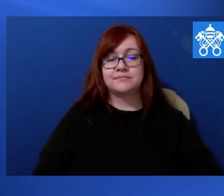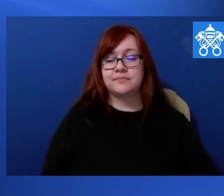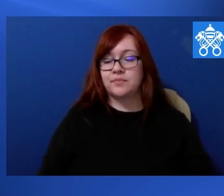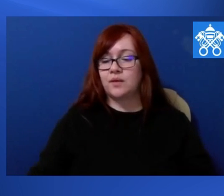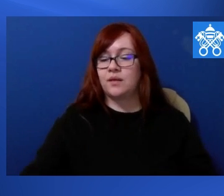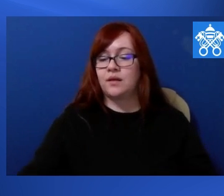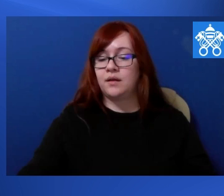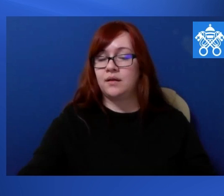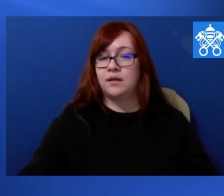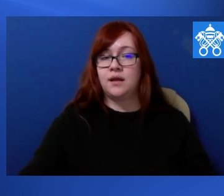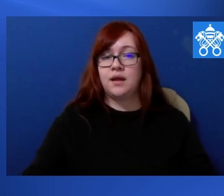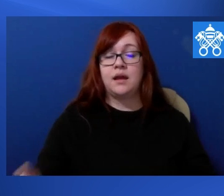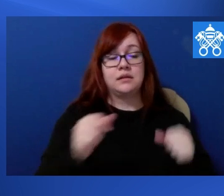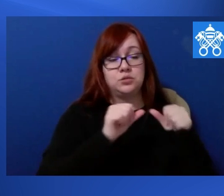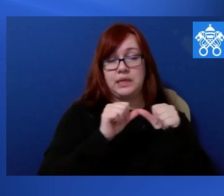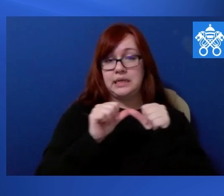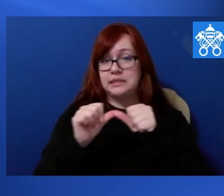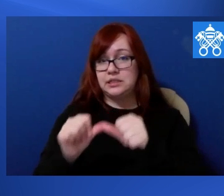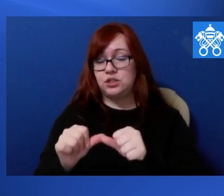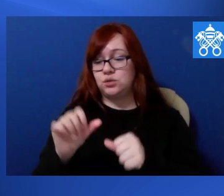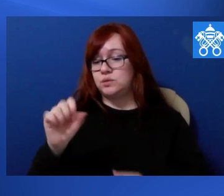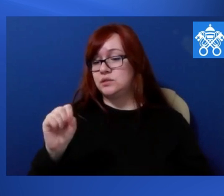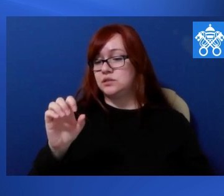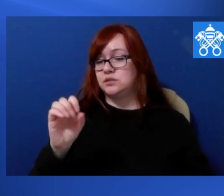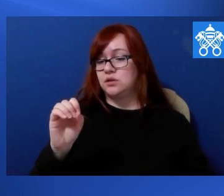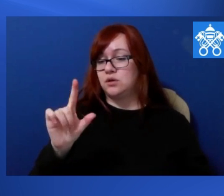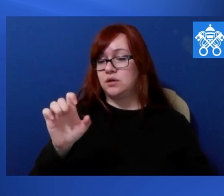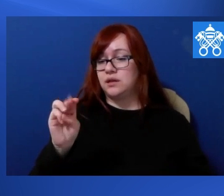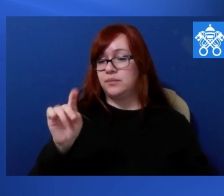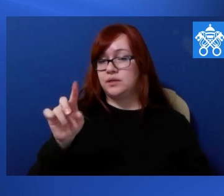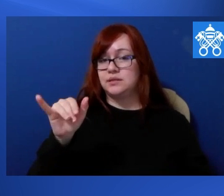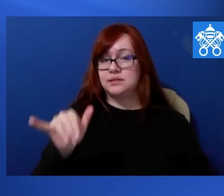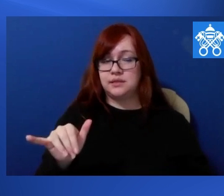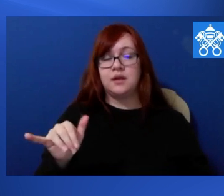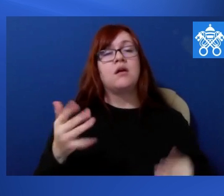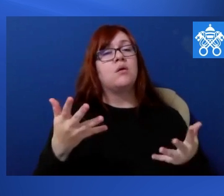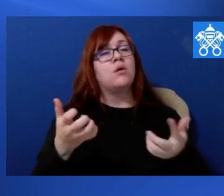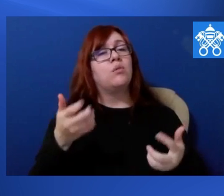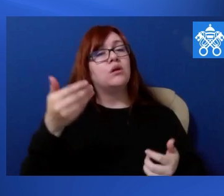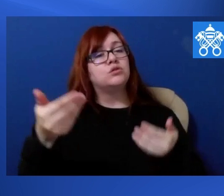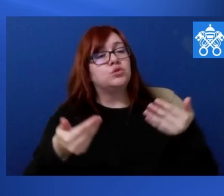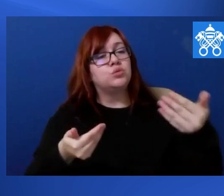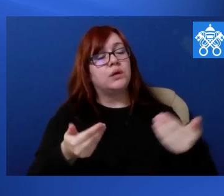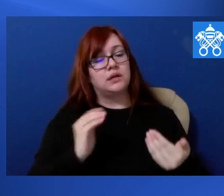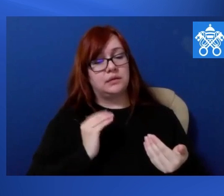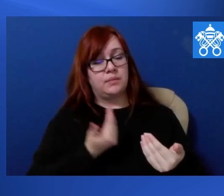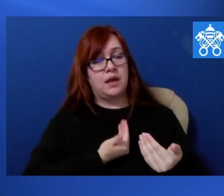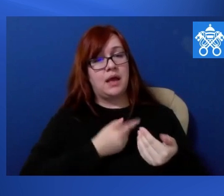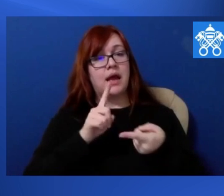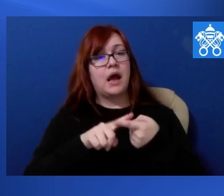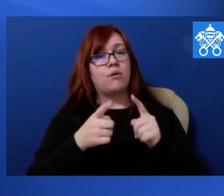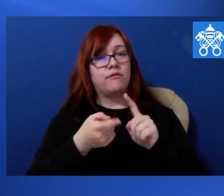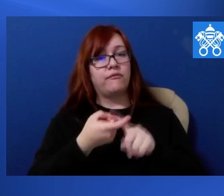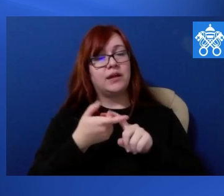And as we move into the psalmody, I'd like to also welcome our friends making